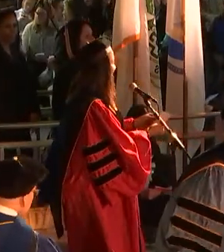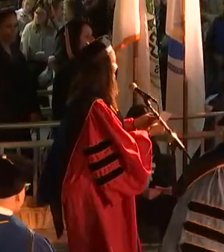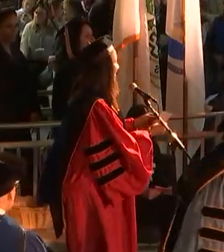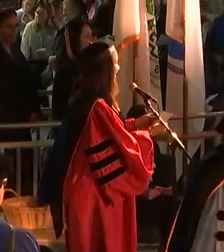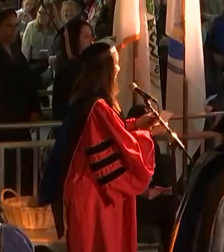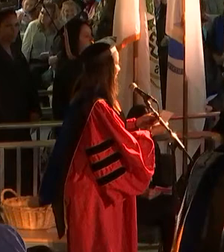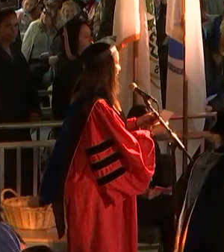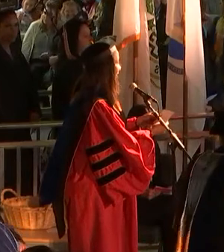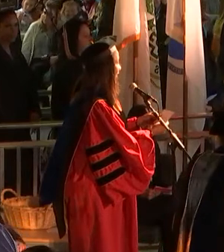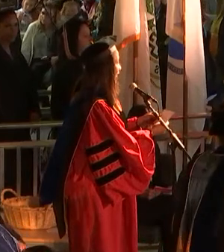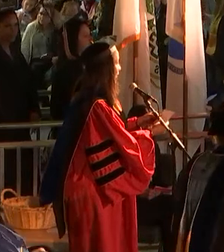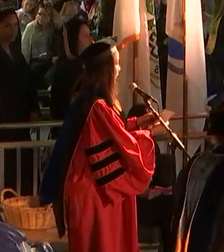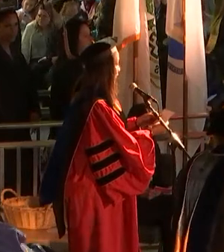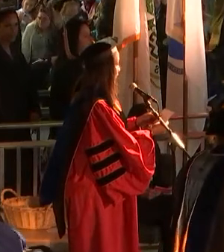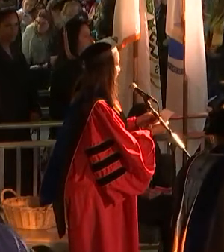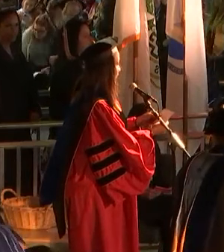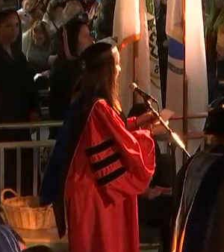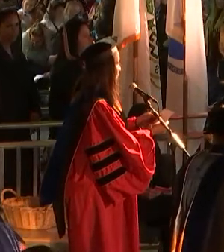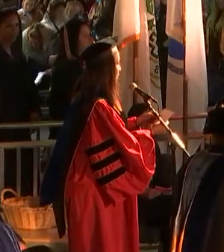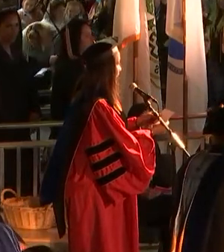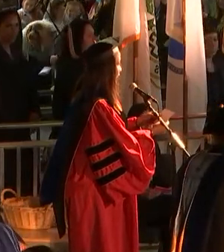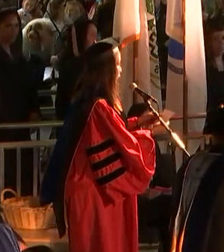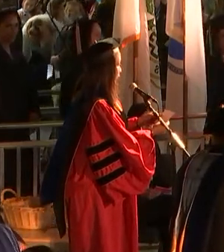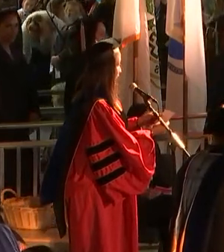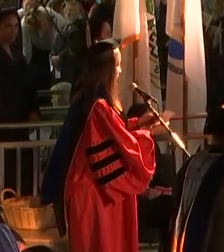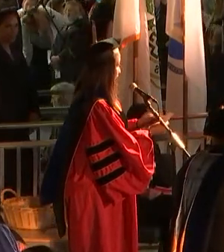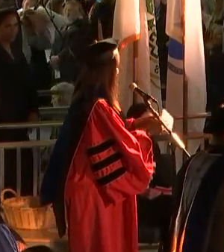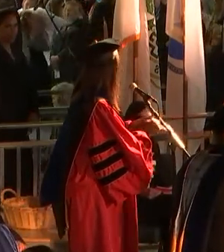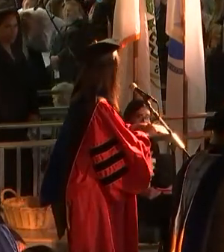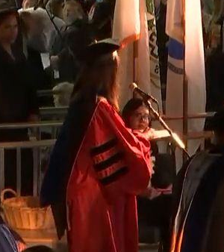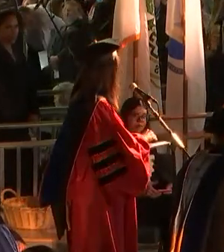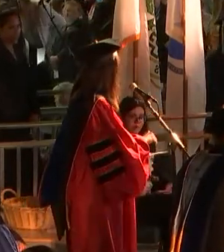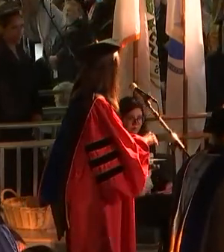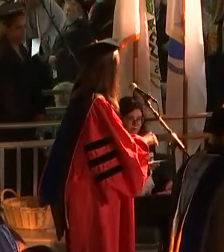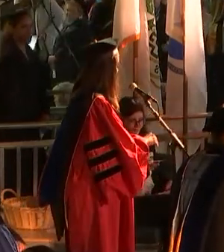Okay. Stephanie Ann Limpus, magna cum laude.